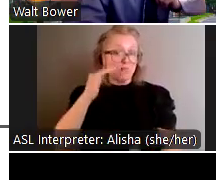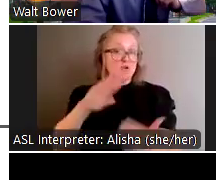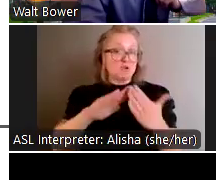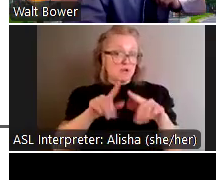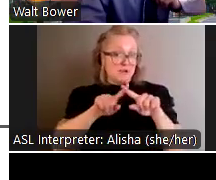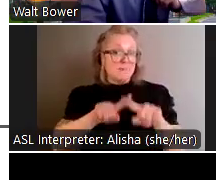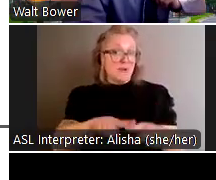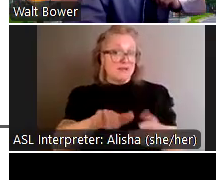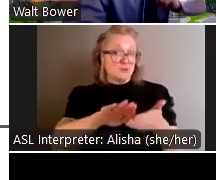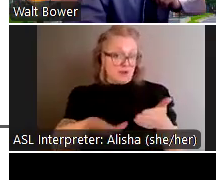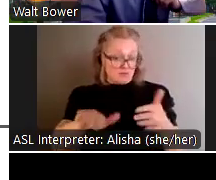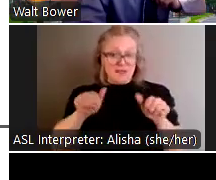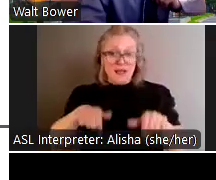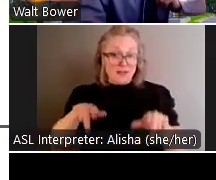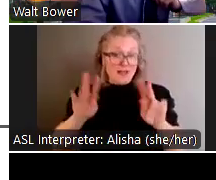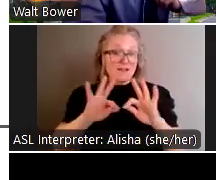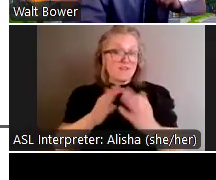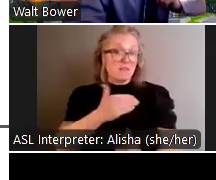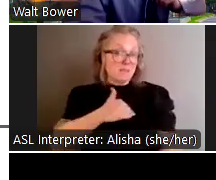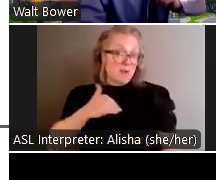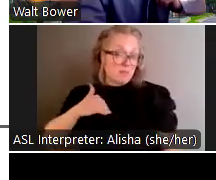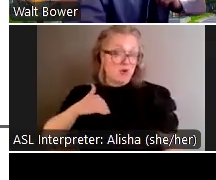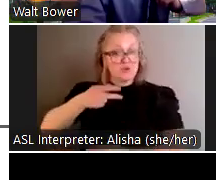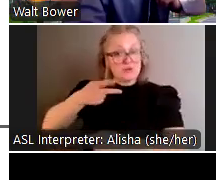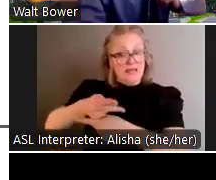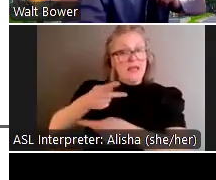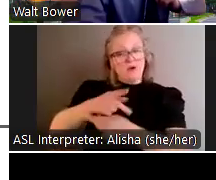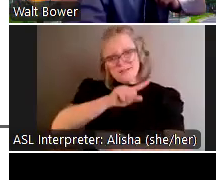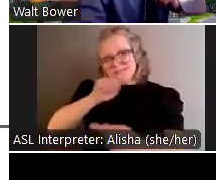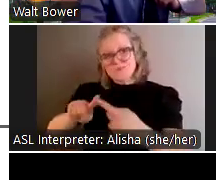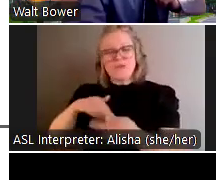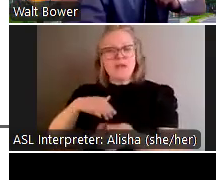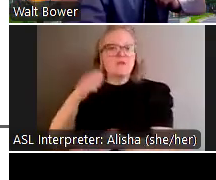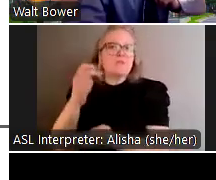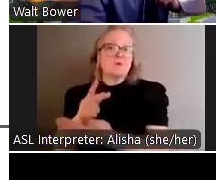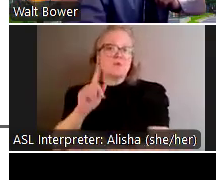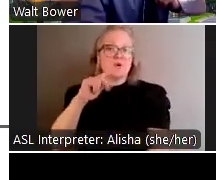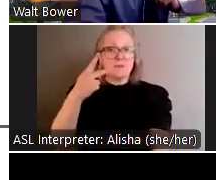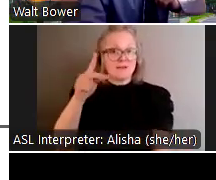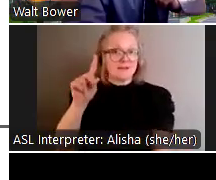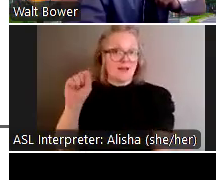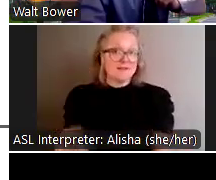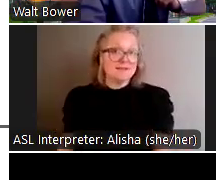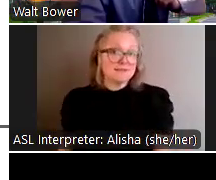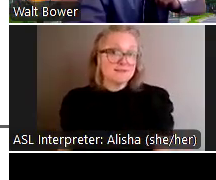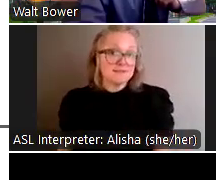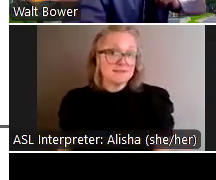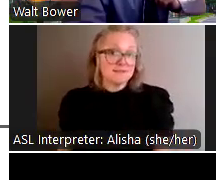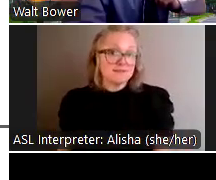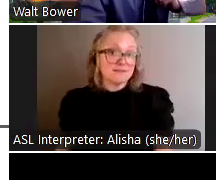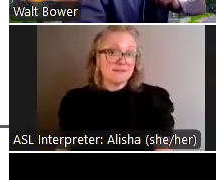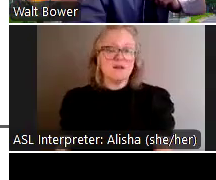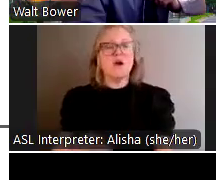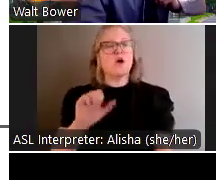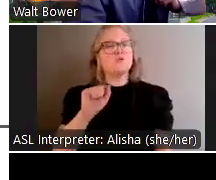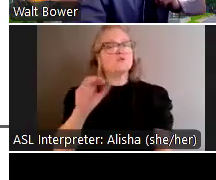as their caregiver until they get approved for participant-directed services? So the